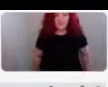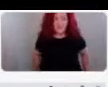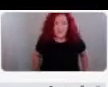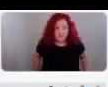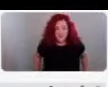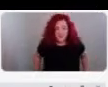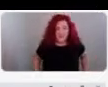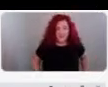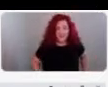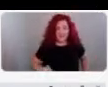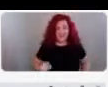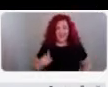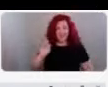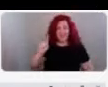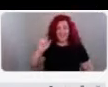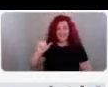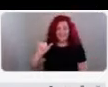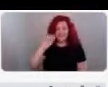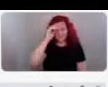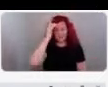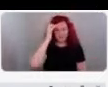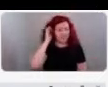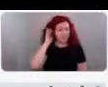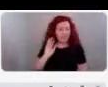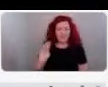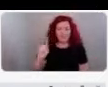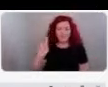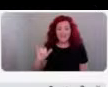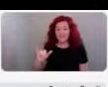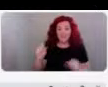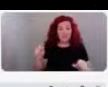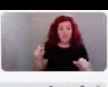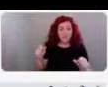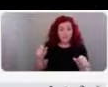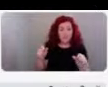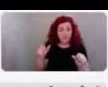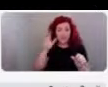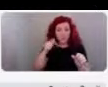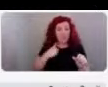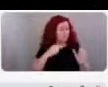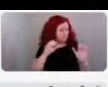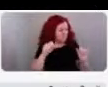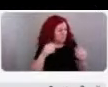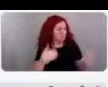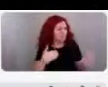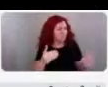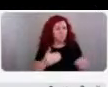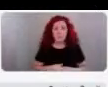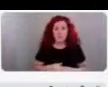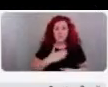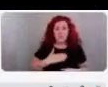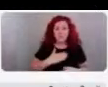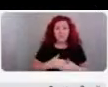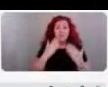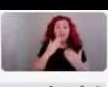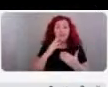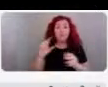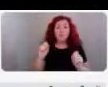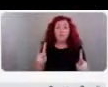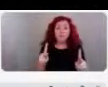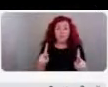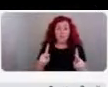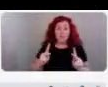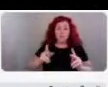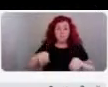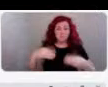betty yes can you hear me yes please proceed okay uh thank you for this opportunity to